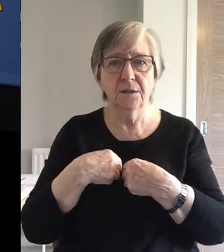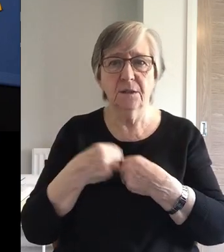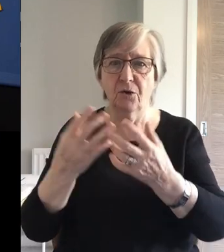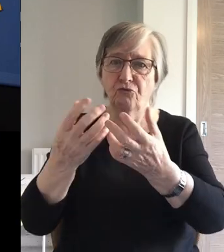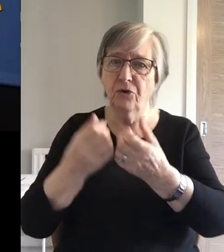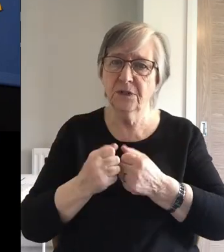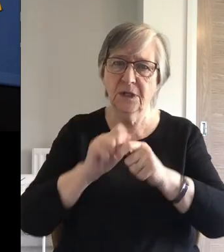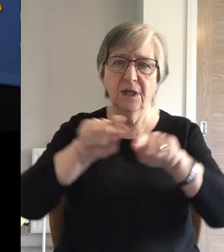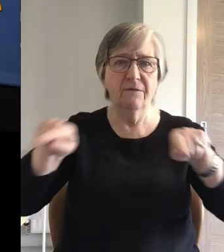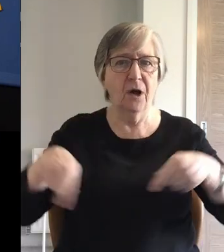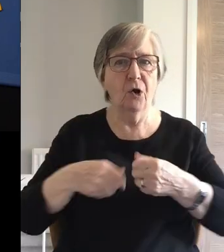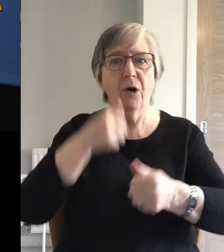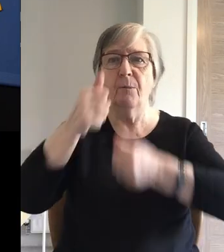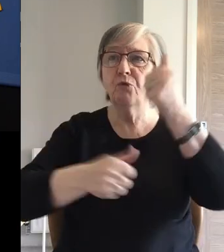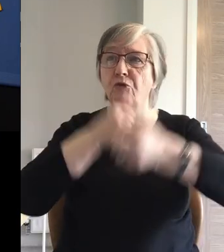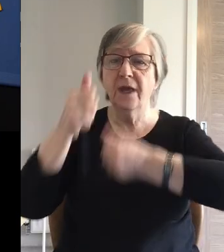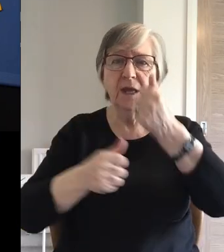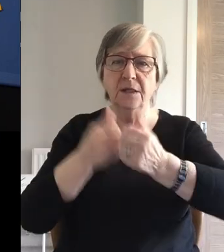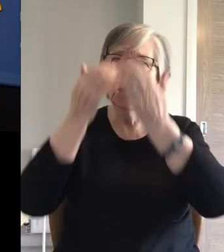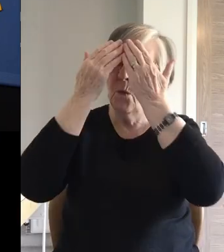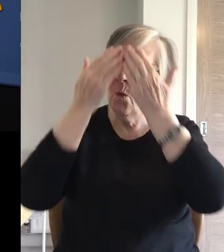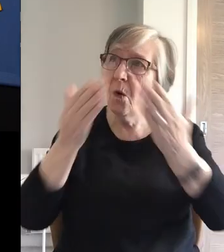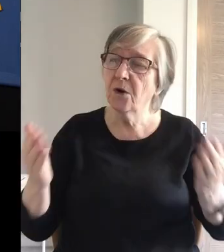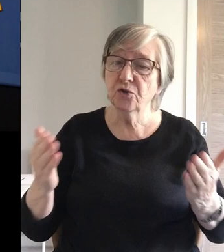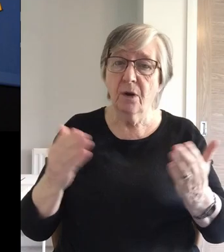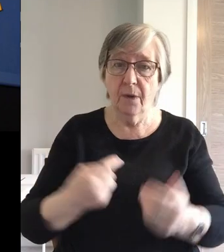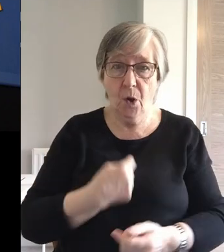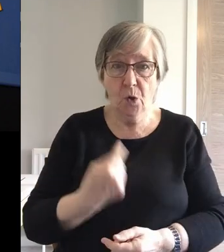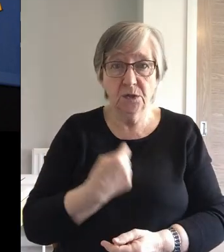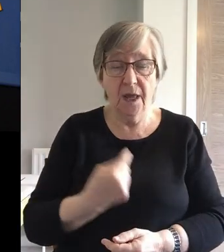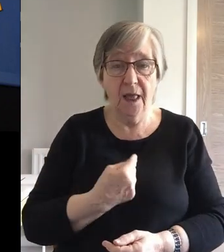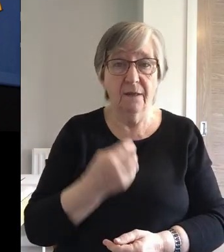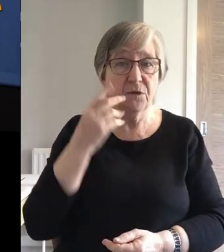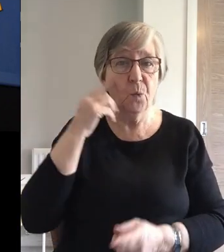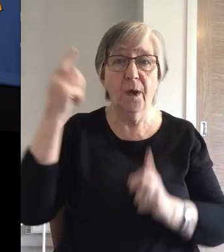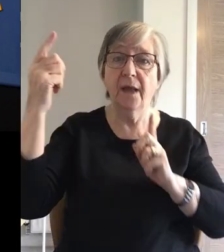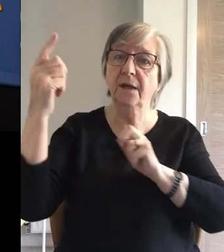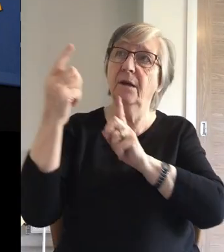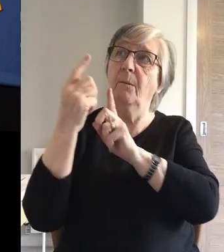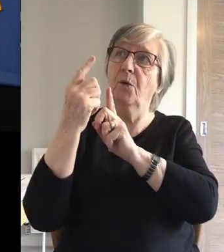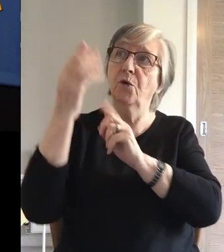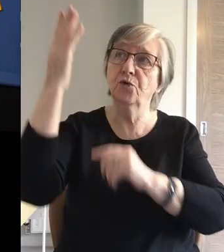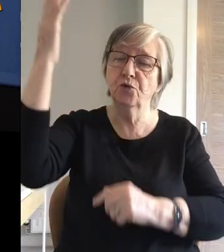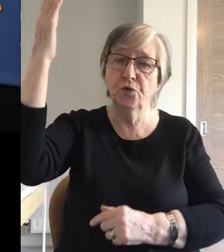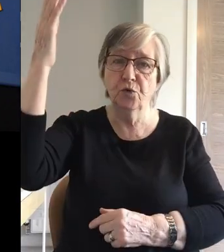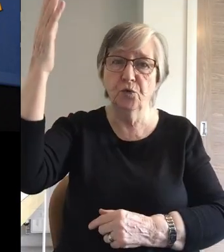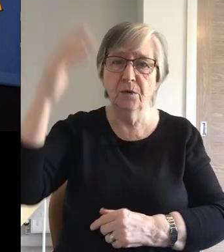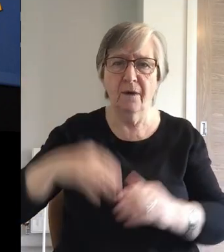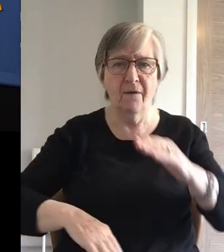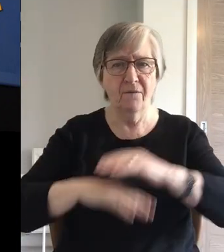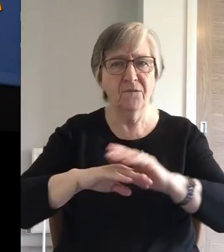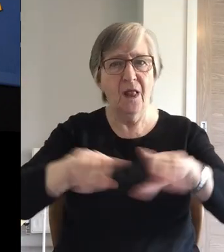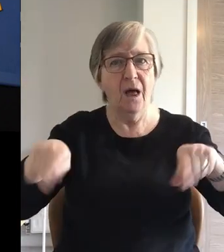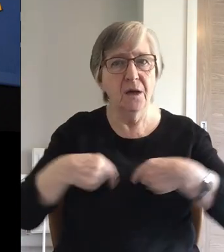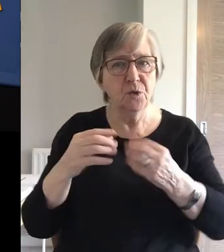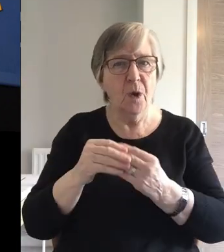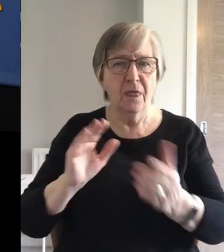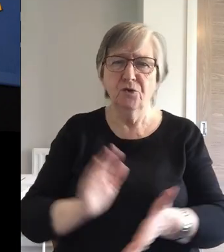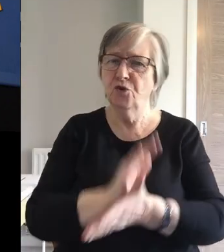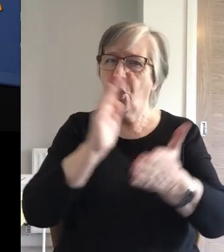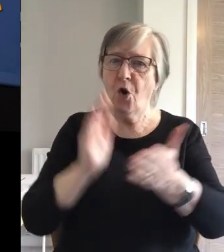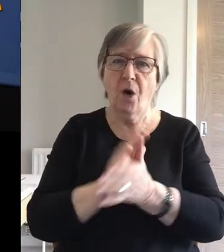Receive our praise, our worship. Receive ourselves as we come to you. Fill us with joy and